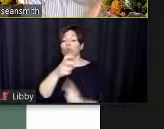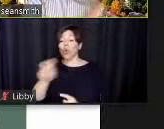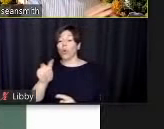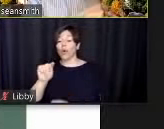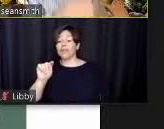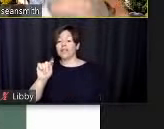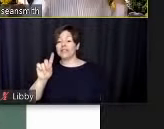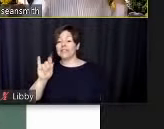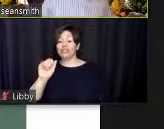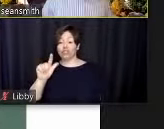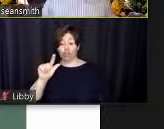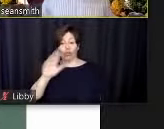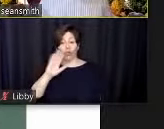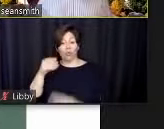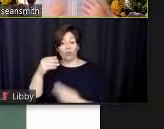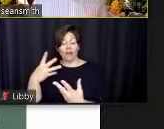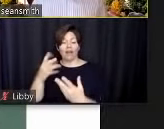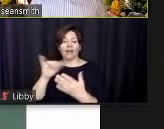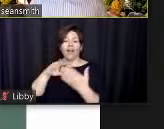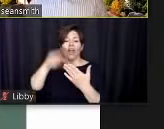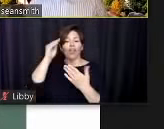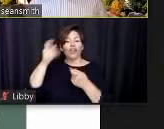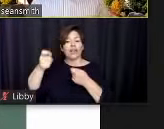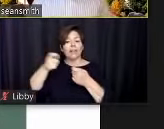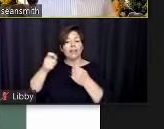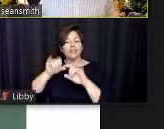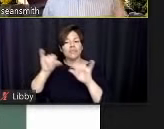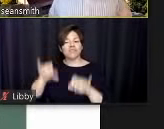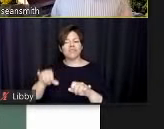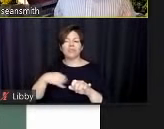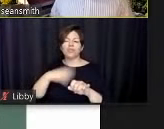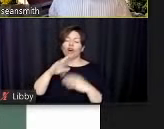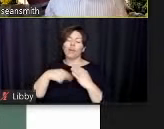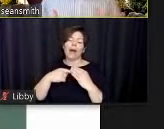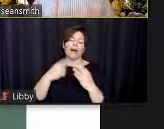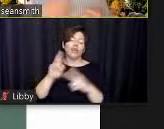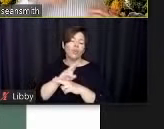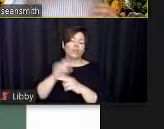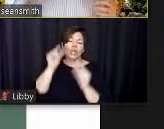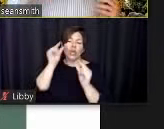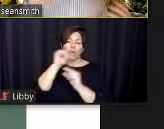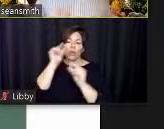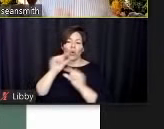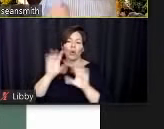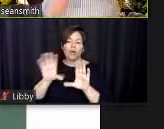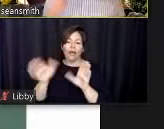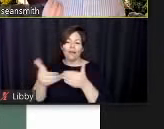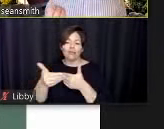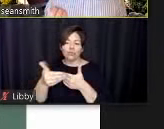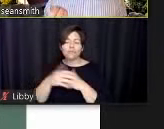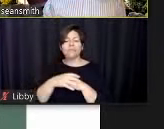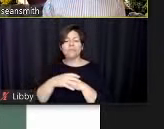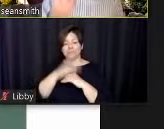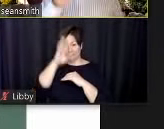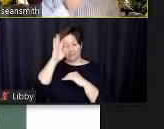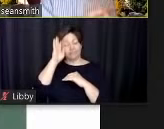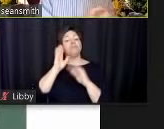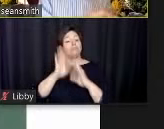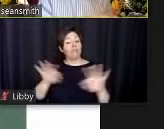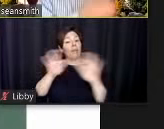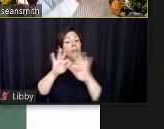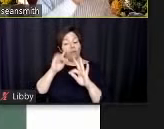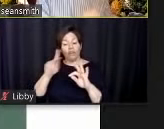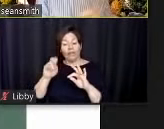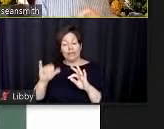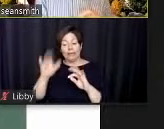presence. So in our learning management system, I'll just refer to Google Classroom as well. If it's very important for this key concept, I'm going to